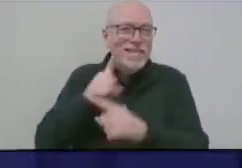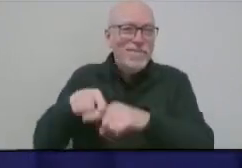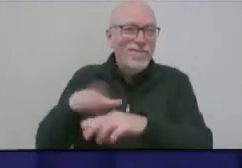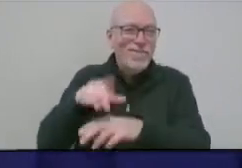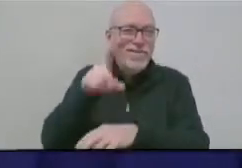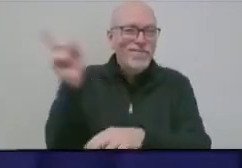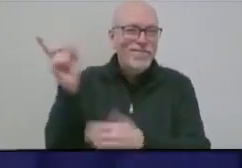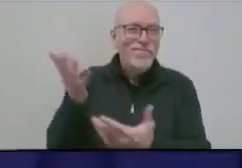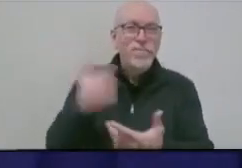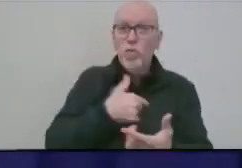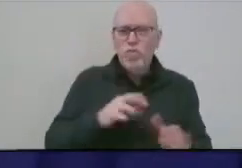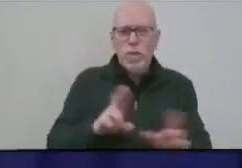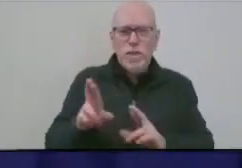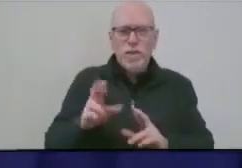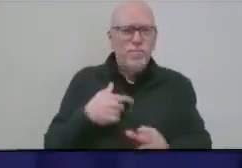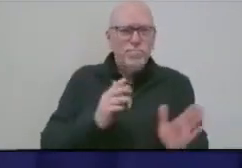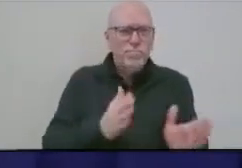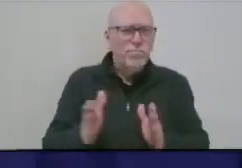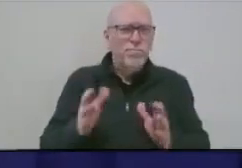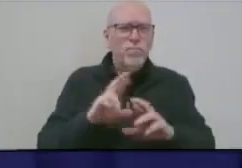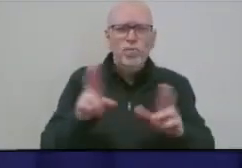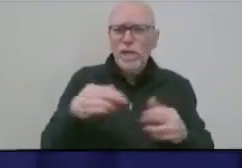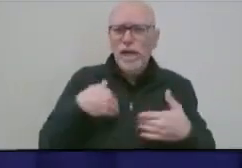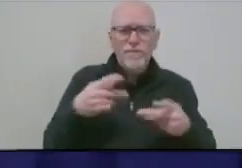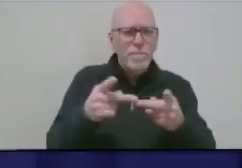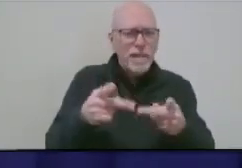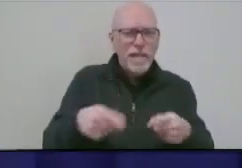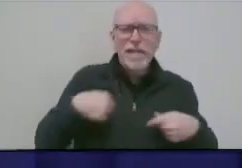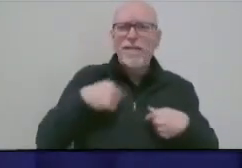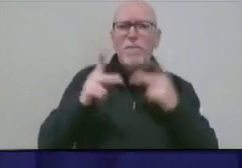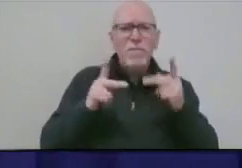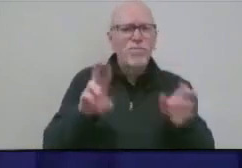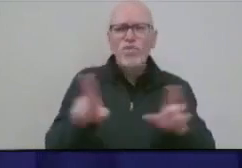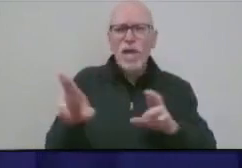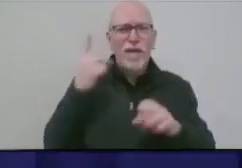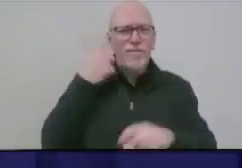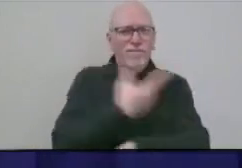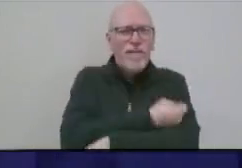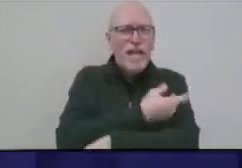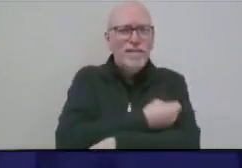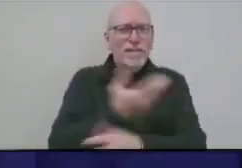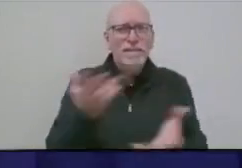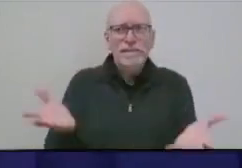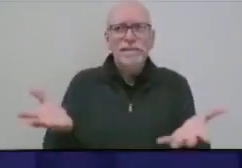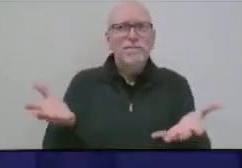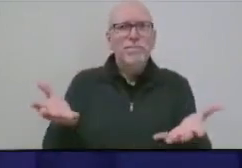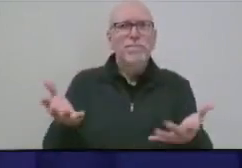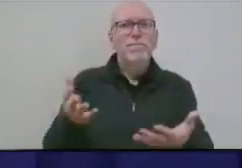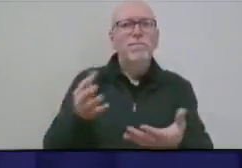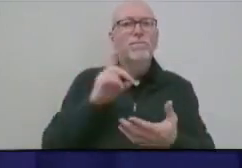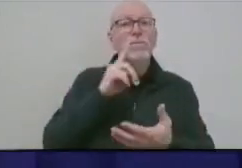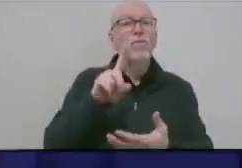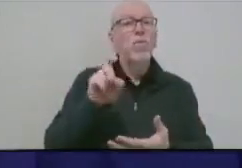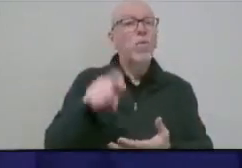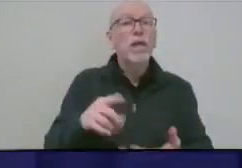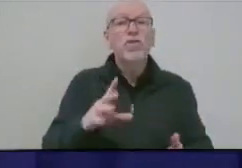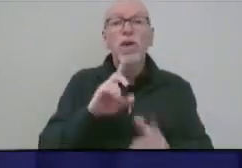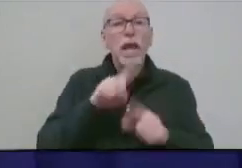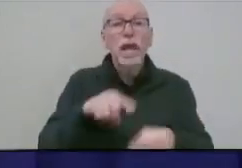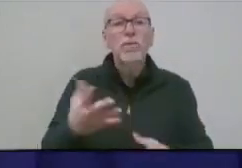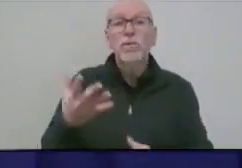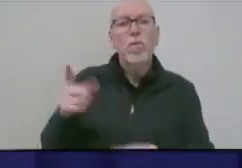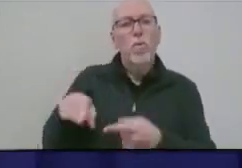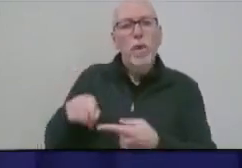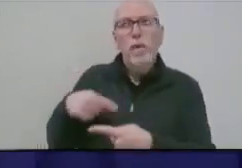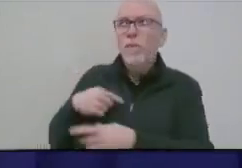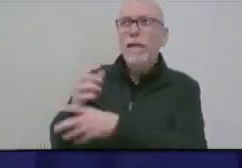we are ready and prepared with sites and individuals all over the state to get vaccine in arms. And it's a question of when we get the